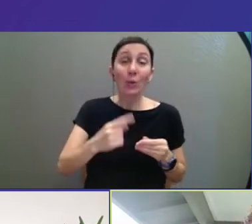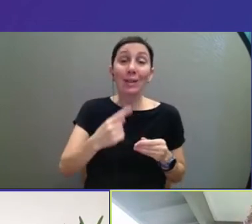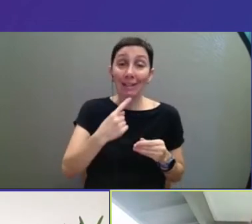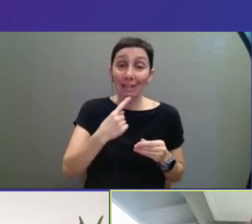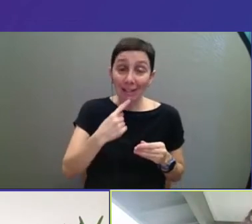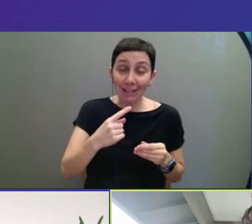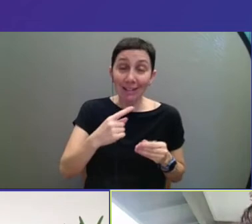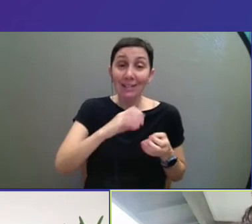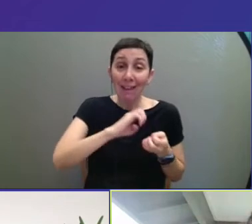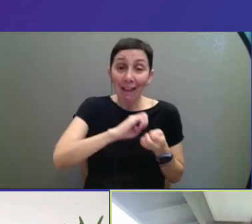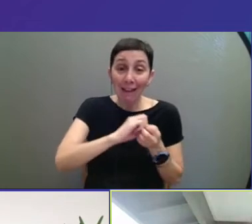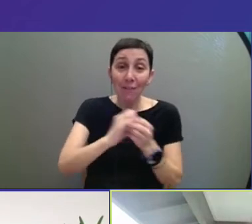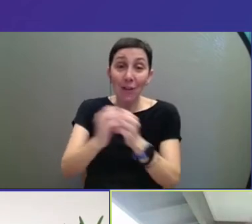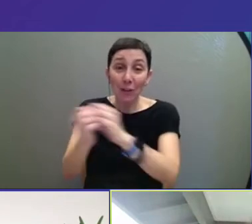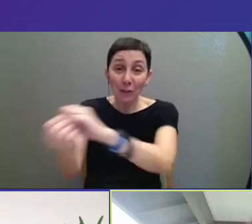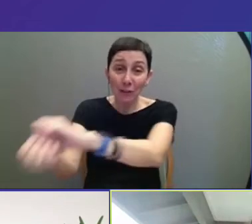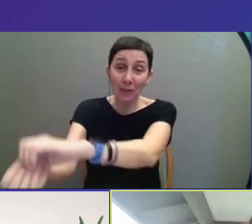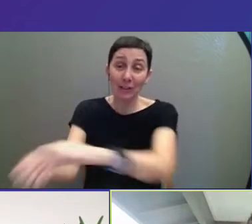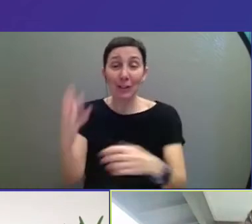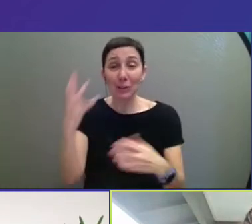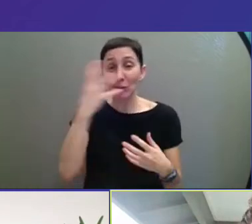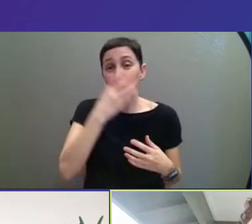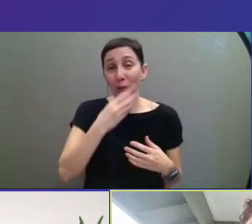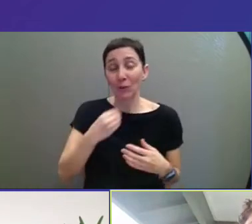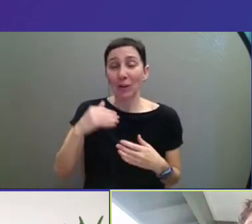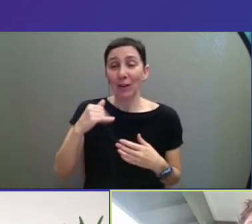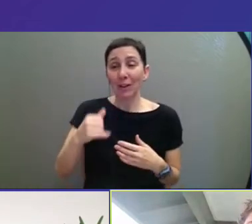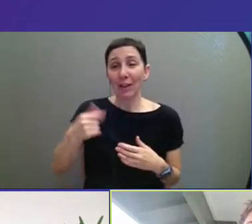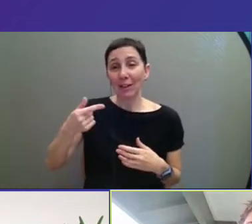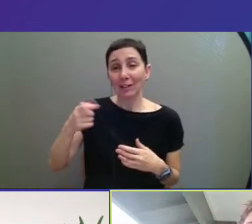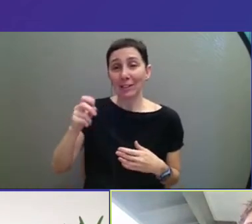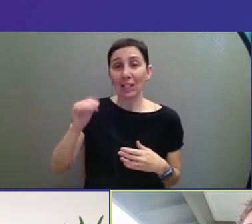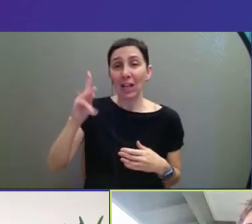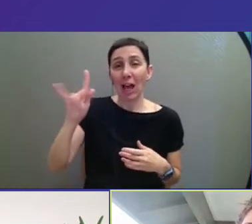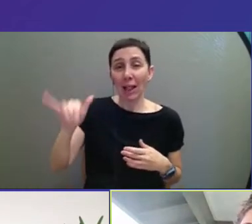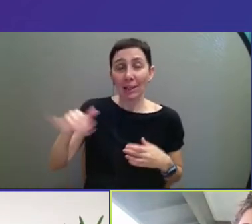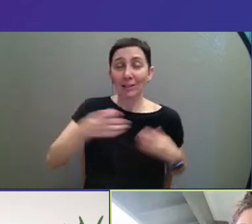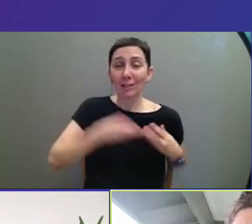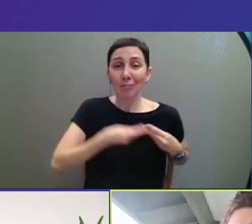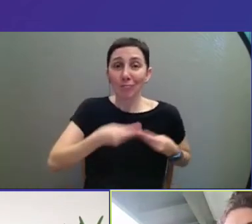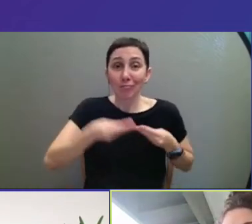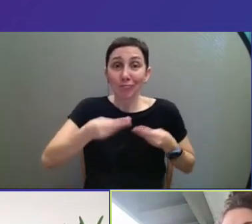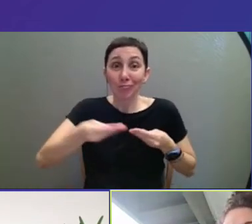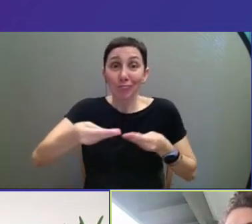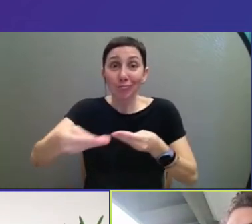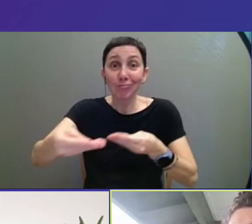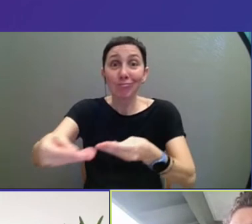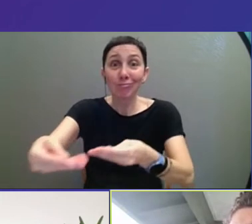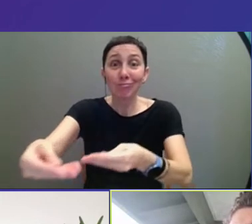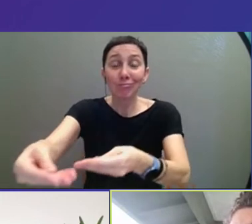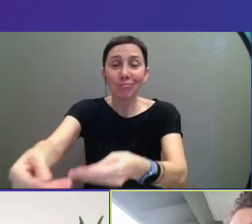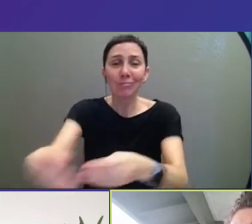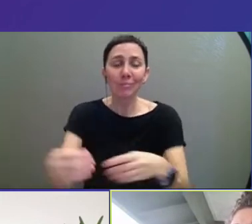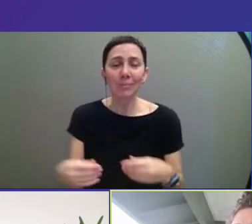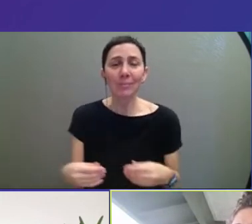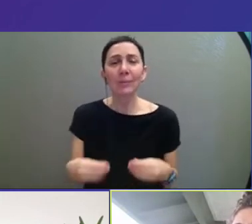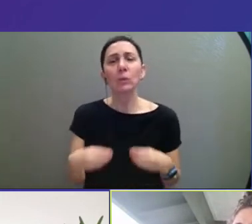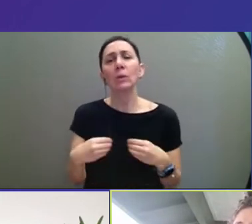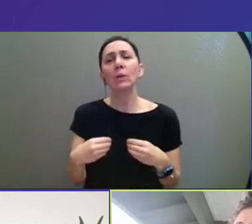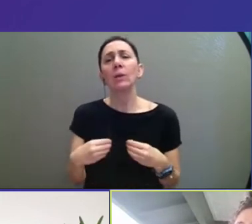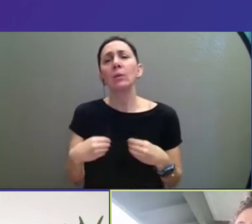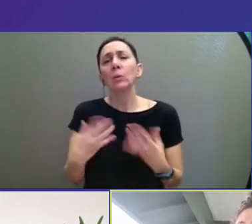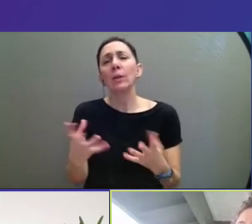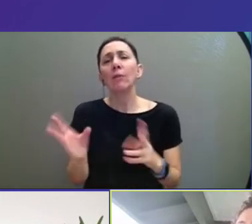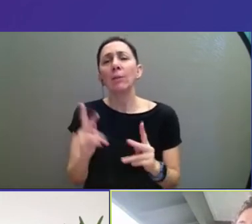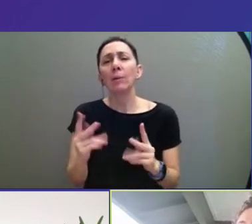And so that's where that genealogy line comes from. So I think just, giving people another perspective